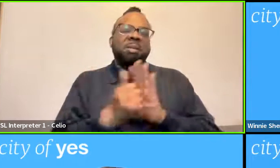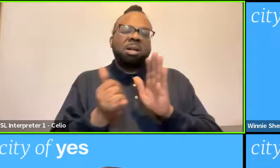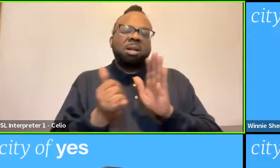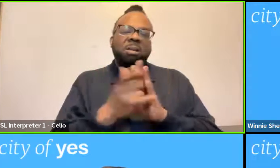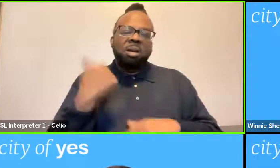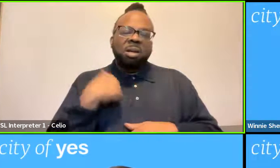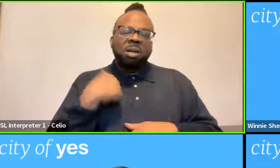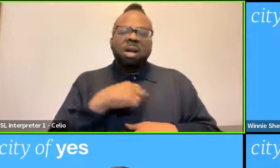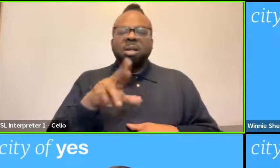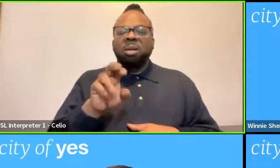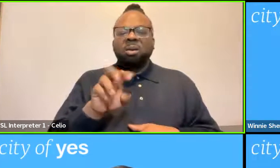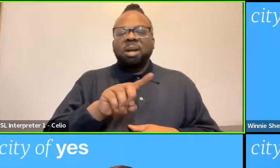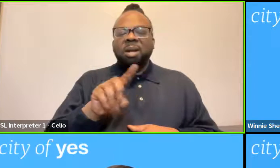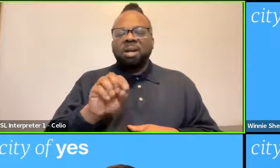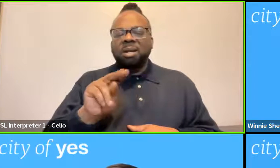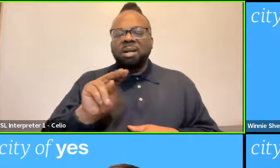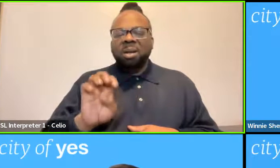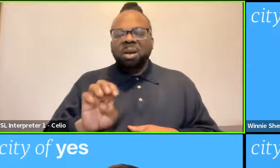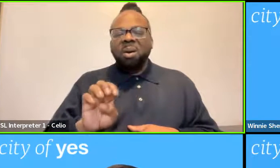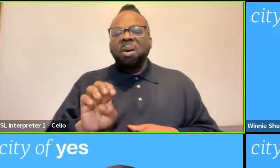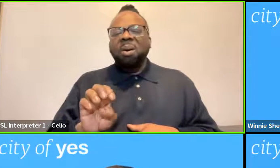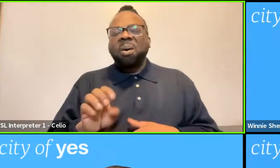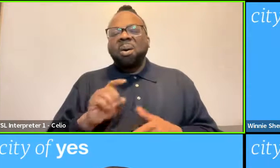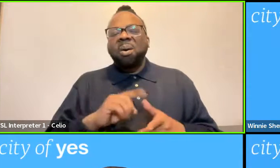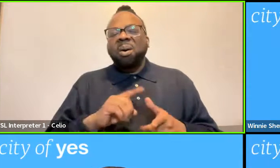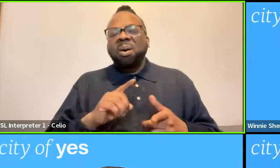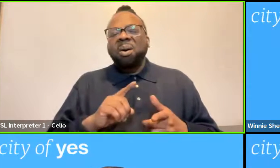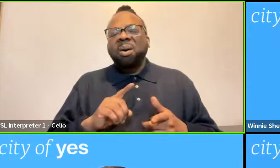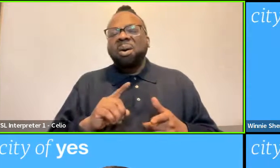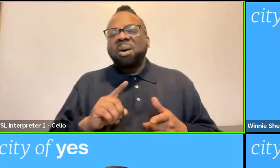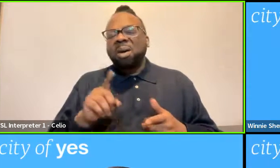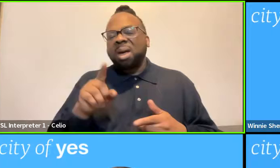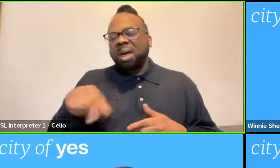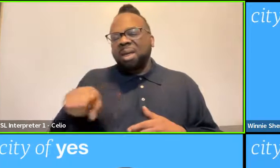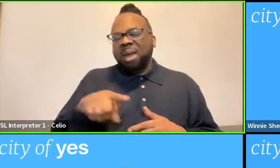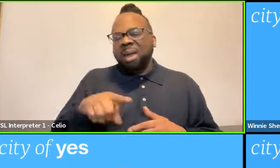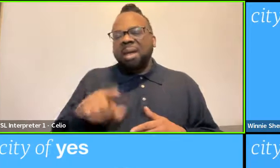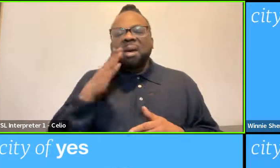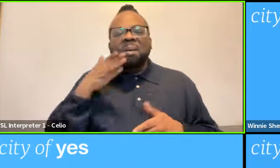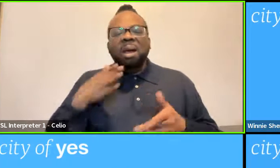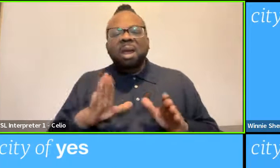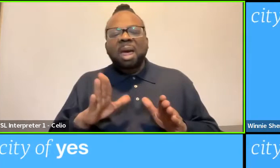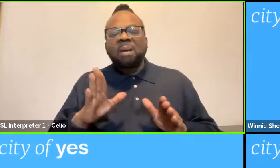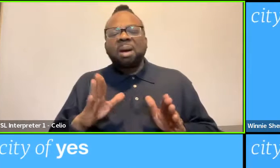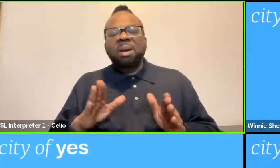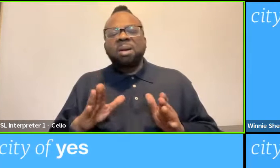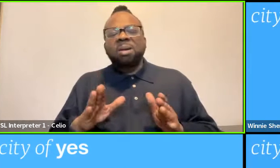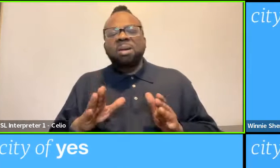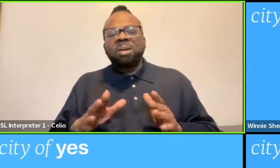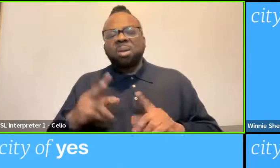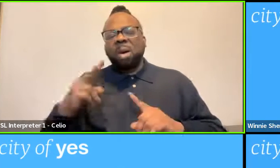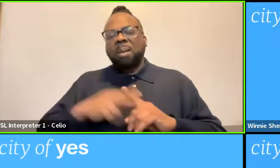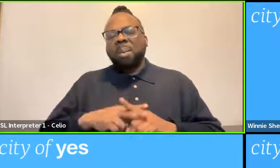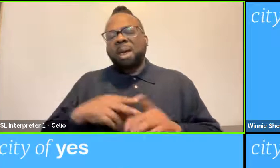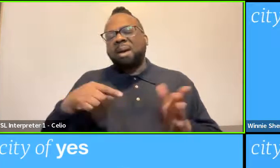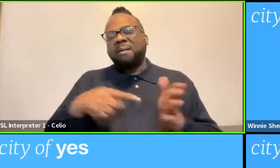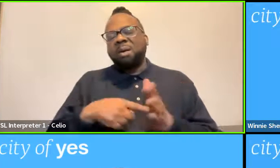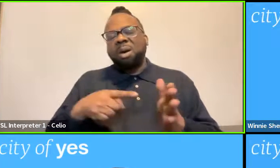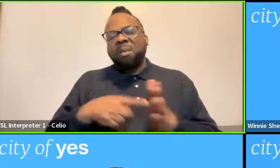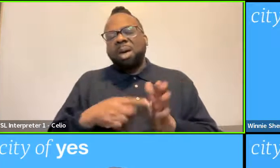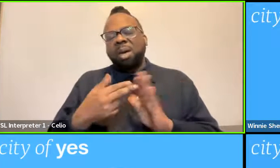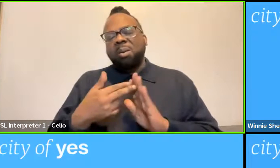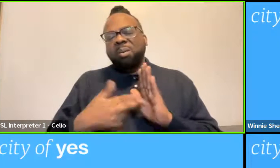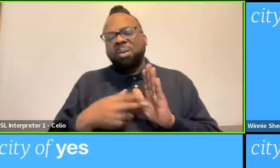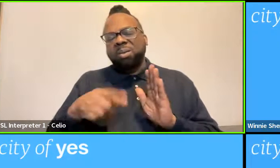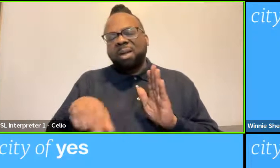more housing in a way that would enable us to apply affordability mandates through the MIH program. So